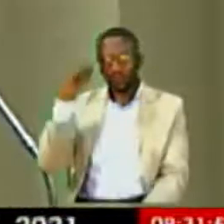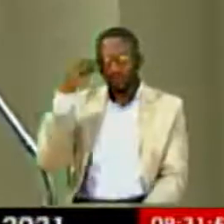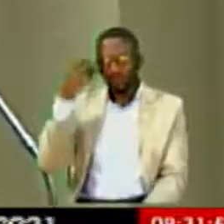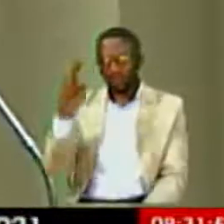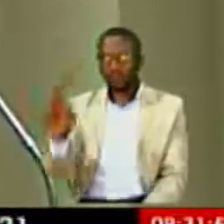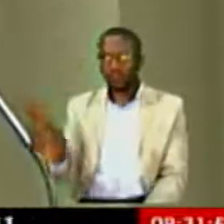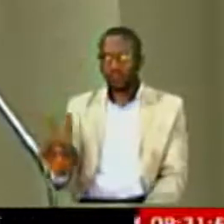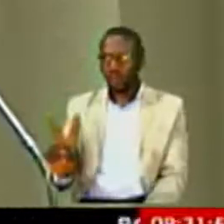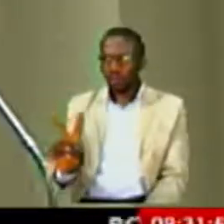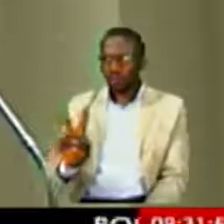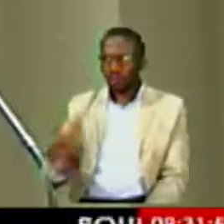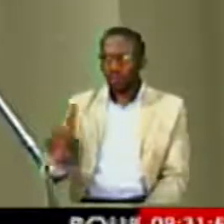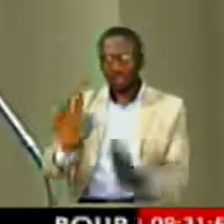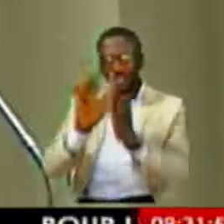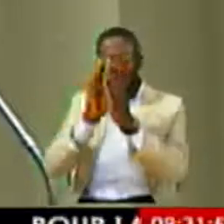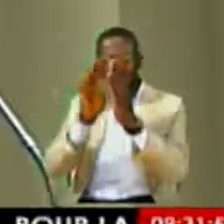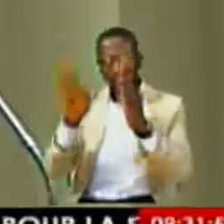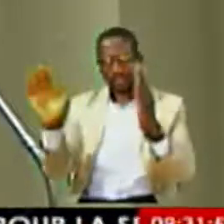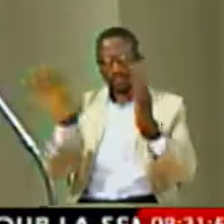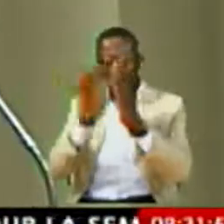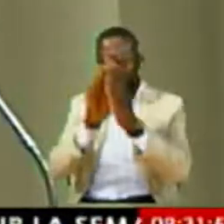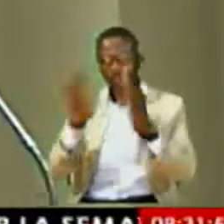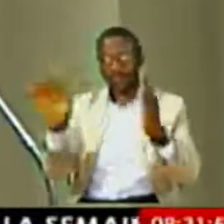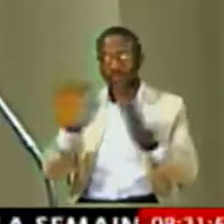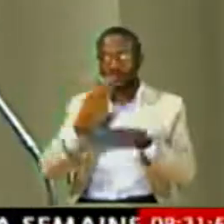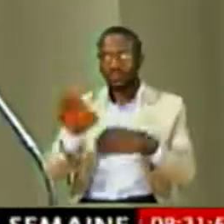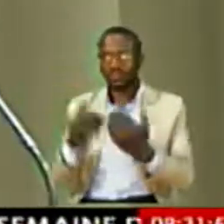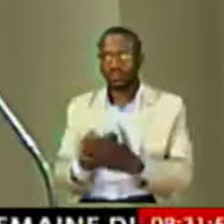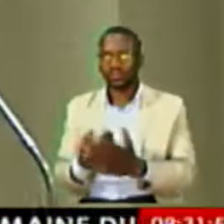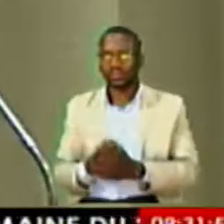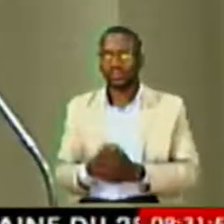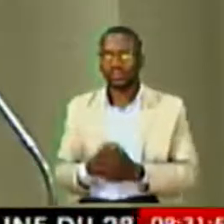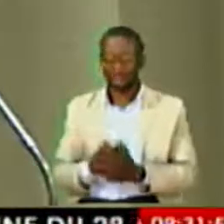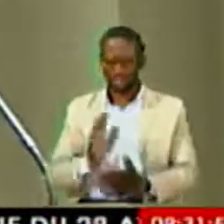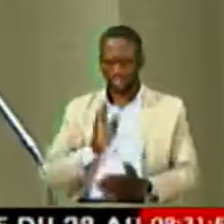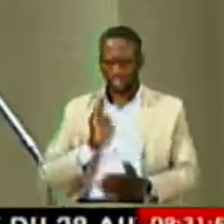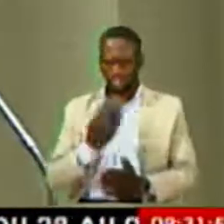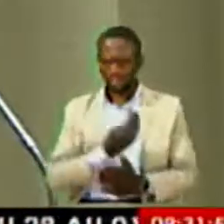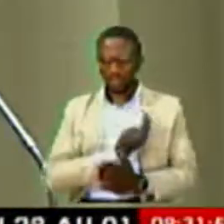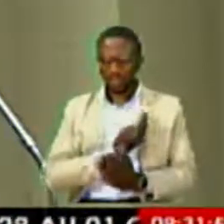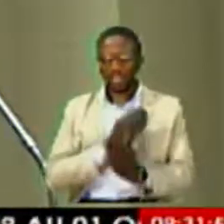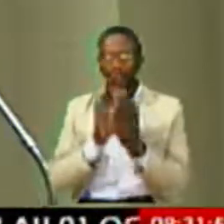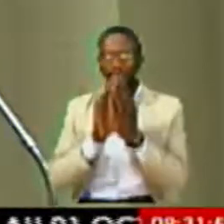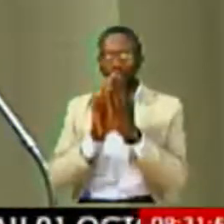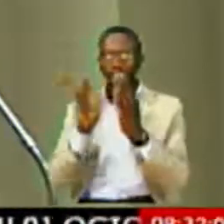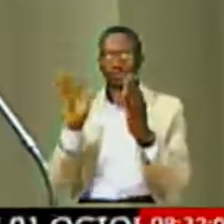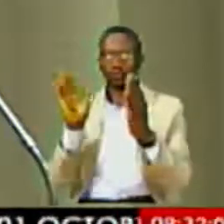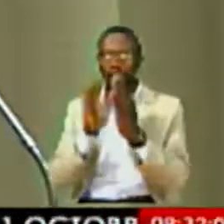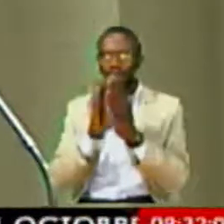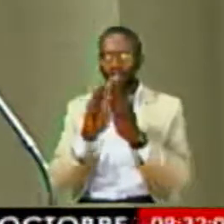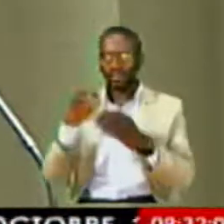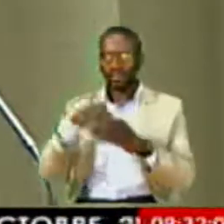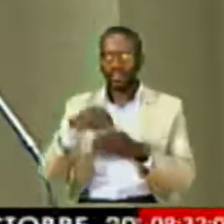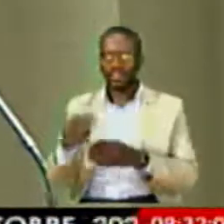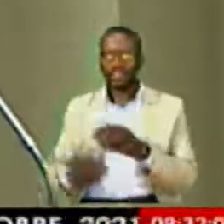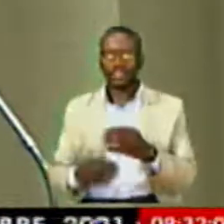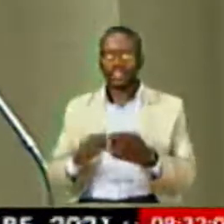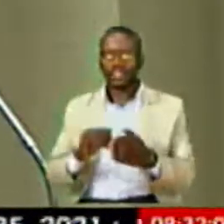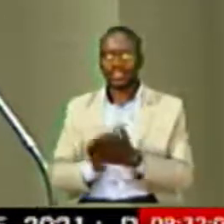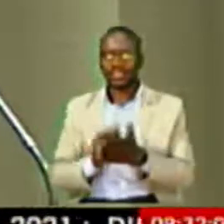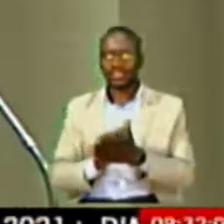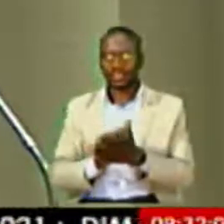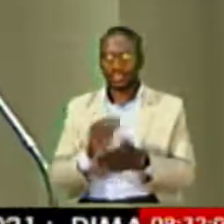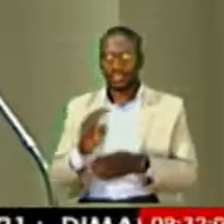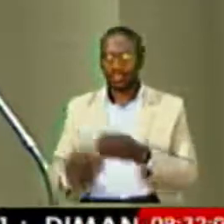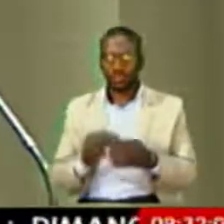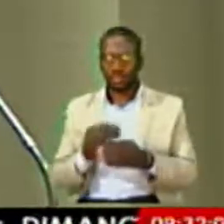votre espoir, if Jesus Christ is your hope, notre espoir, our hope dans ce monde, in this world, c'est le